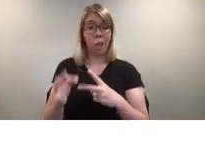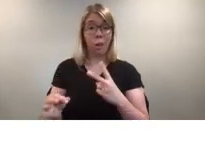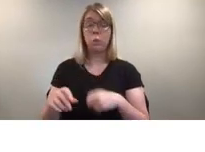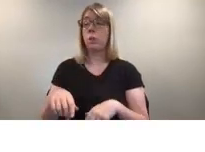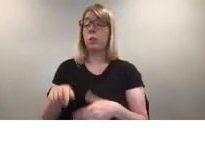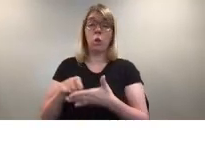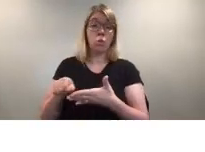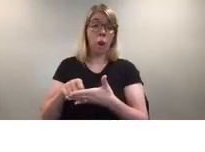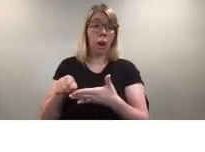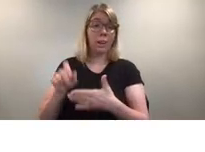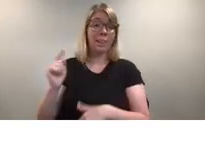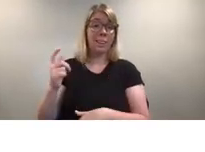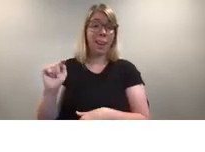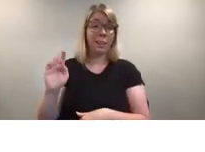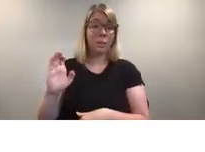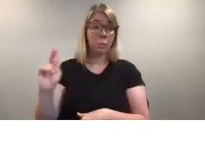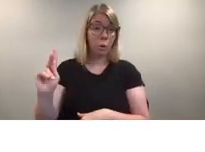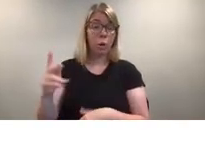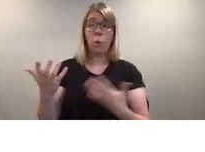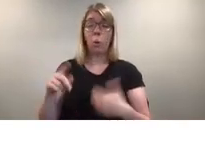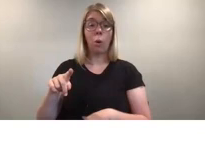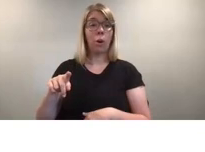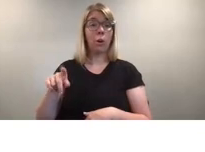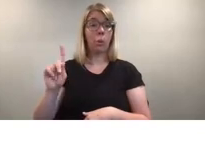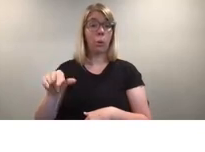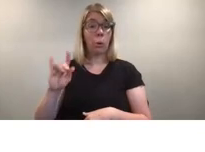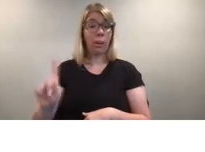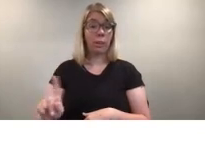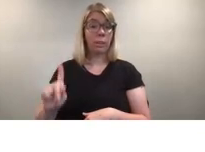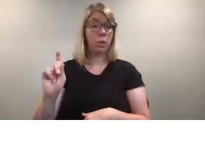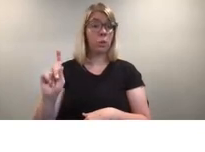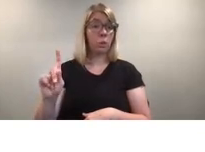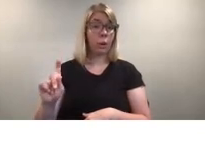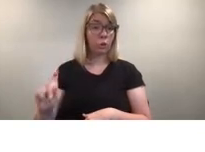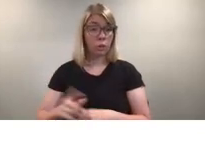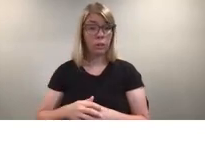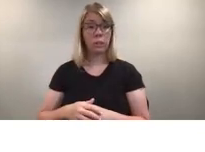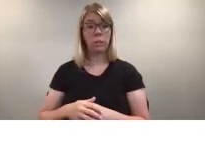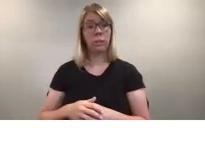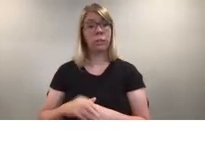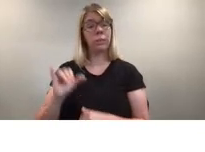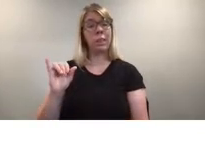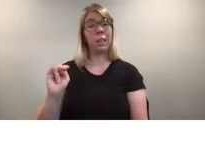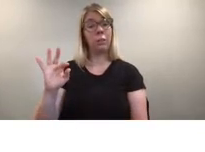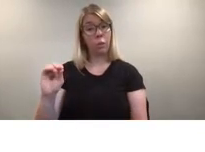quiz questions. Creating training videos, infographics, question banks.